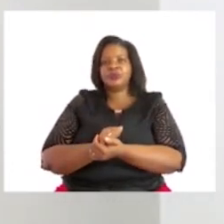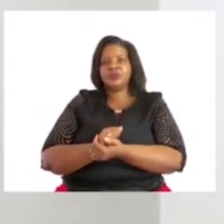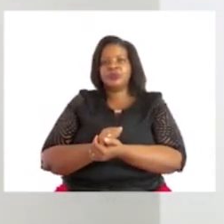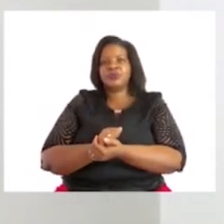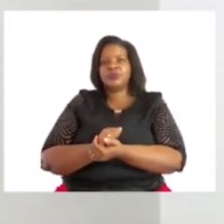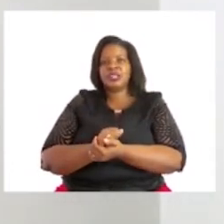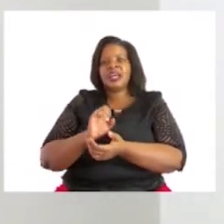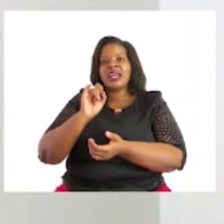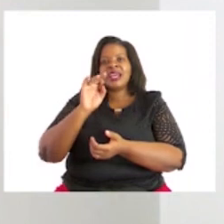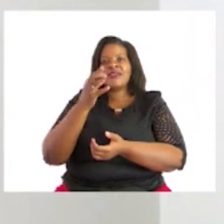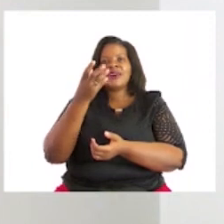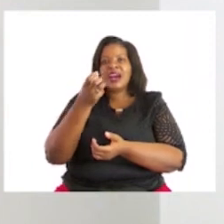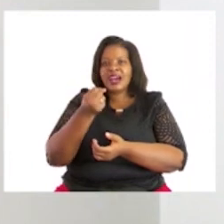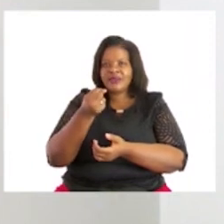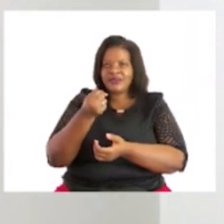If I have